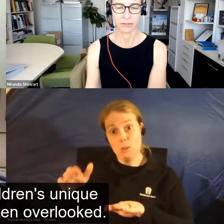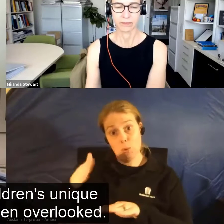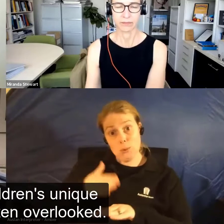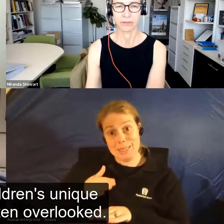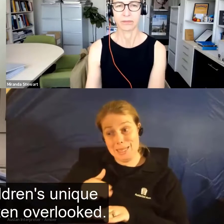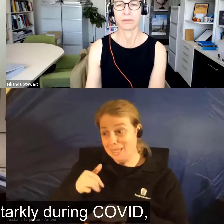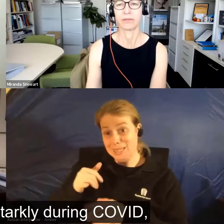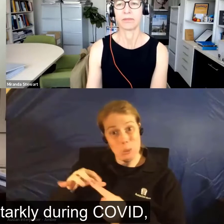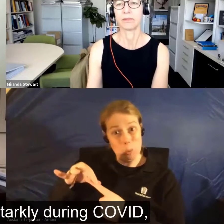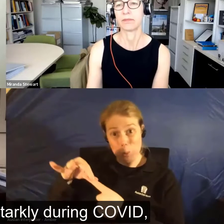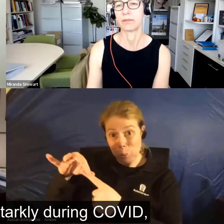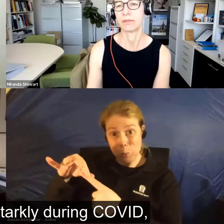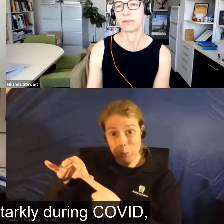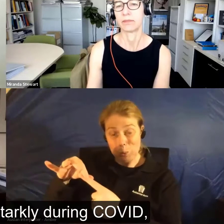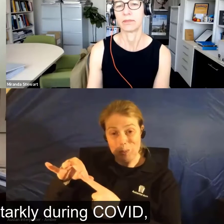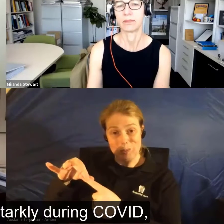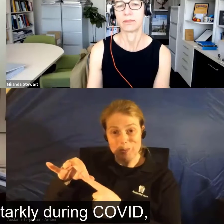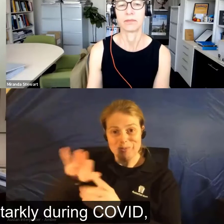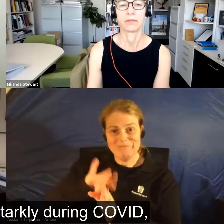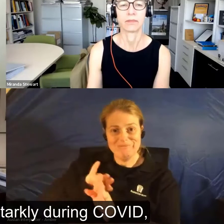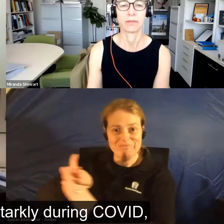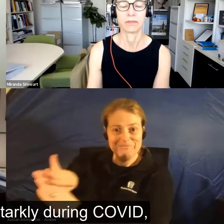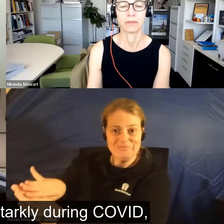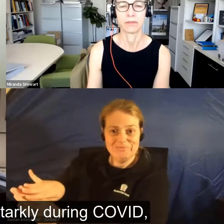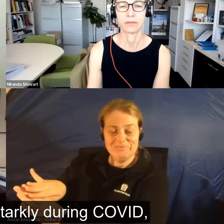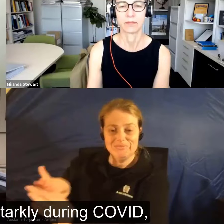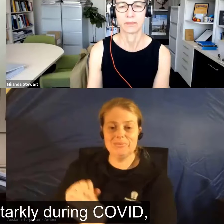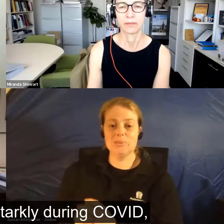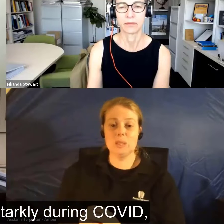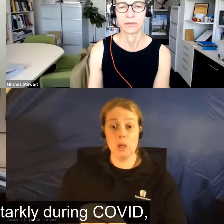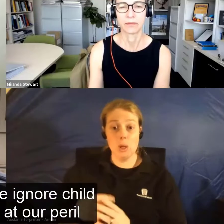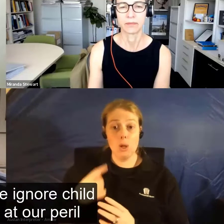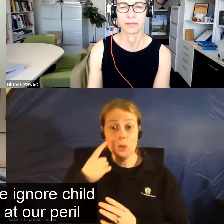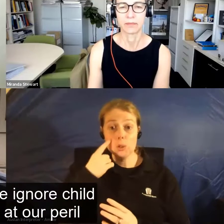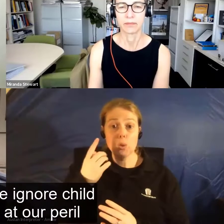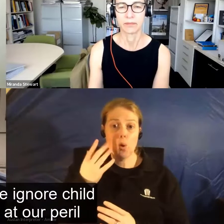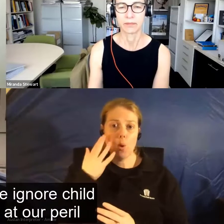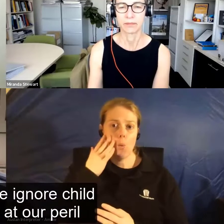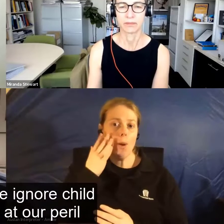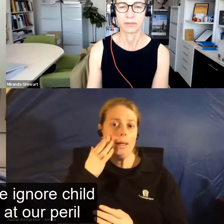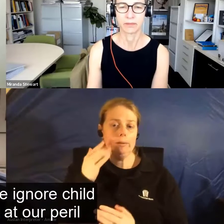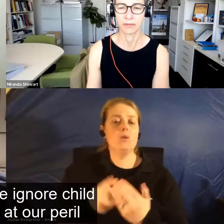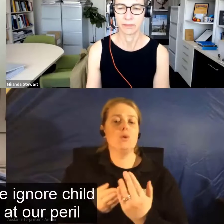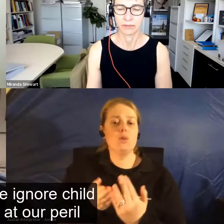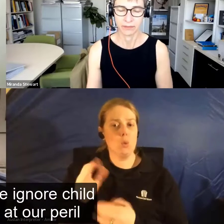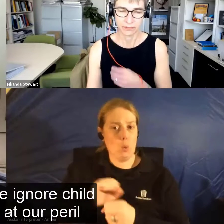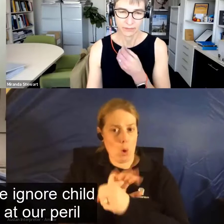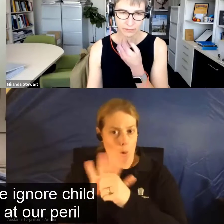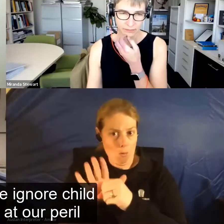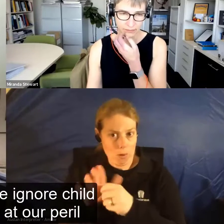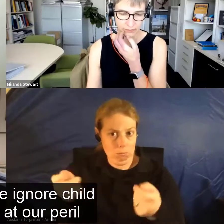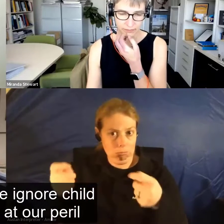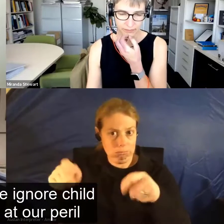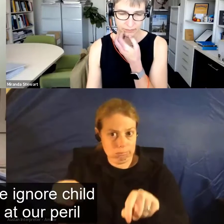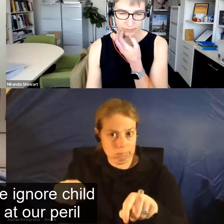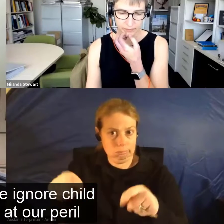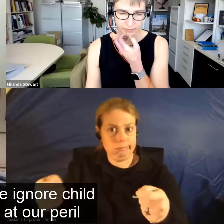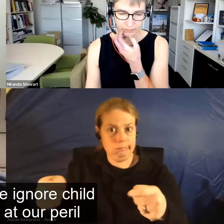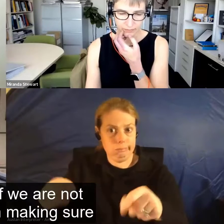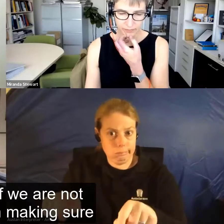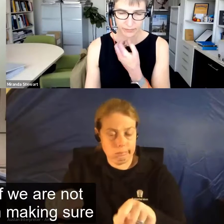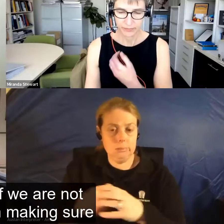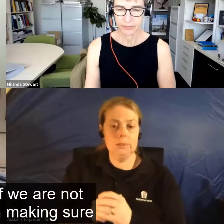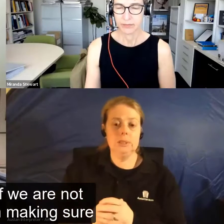overlooked. We saw that very starkly during COVID, but really we ignore child wellbeing at our